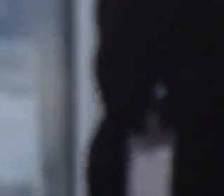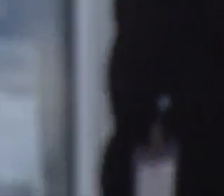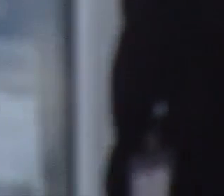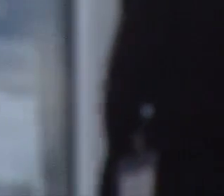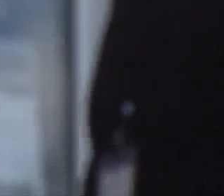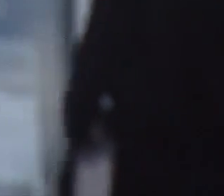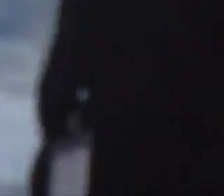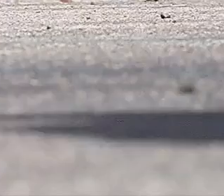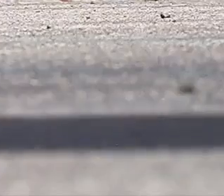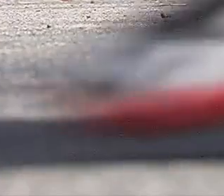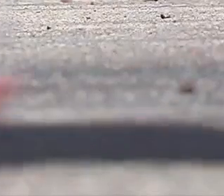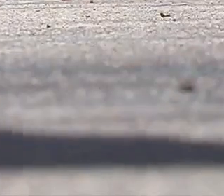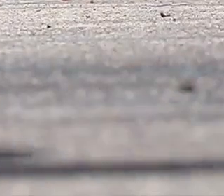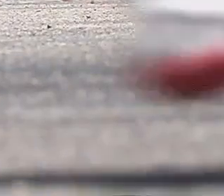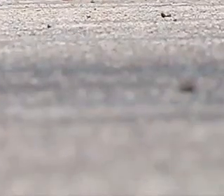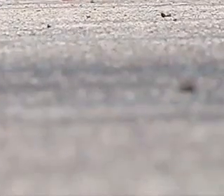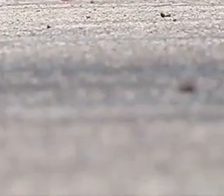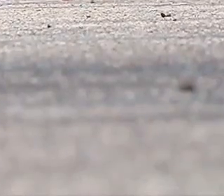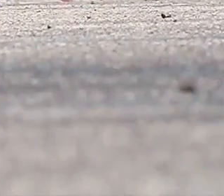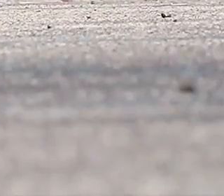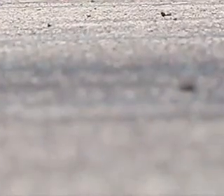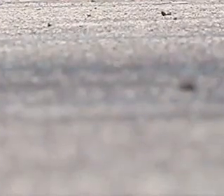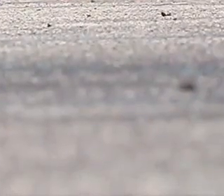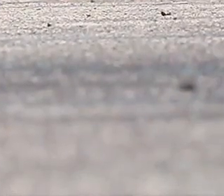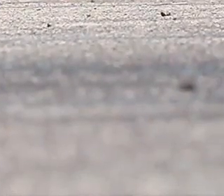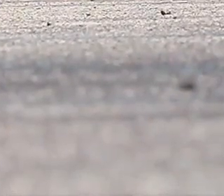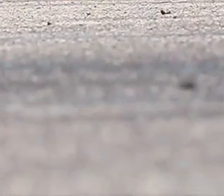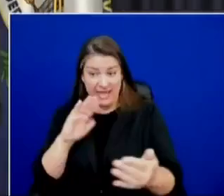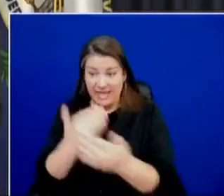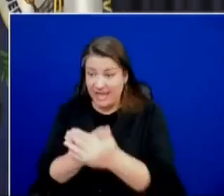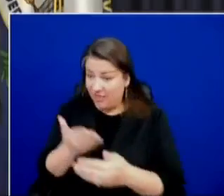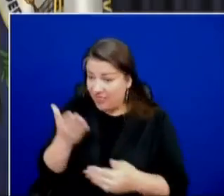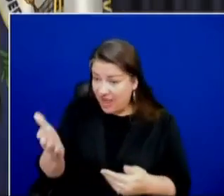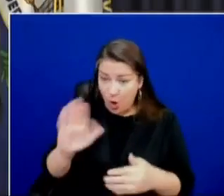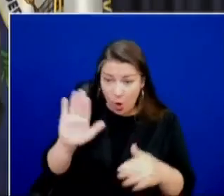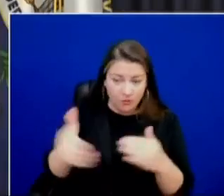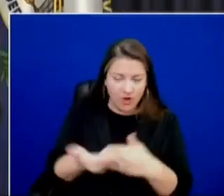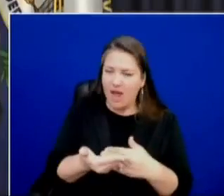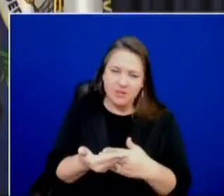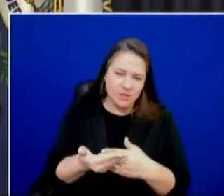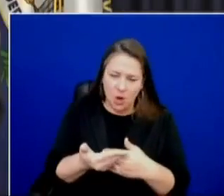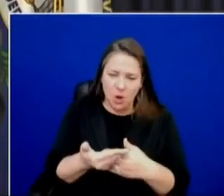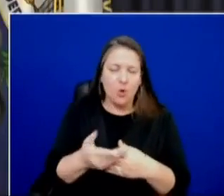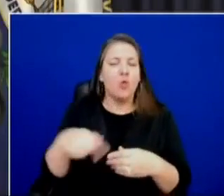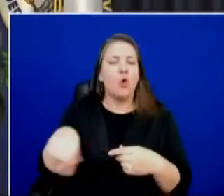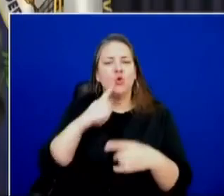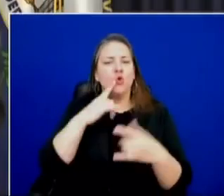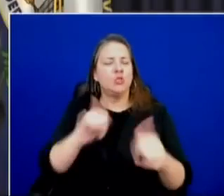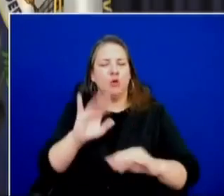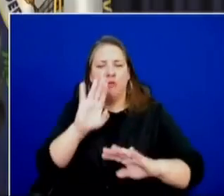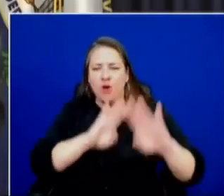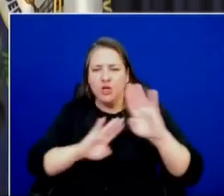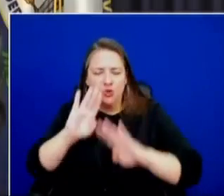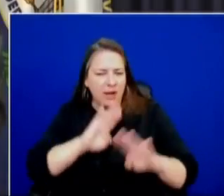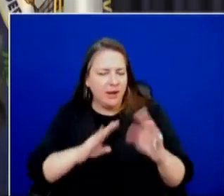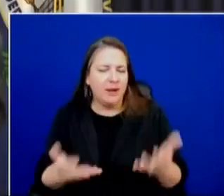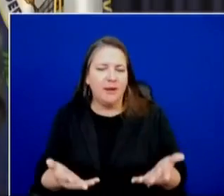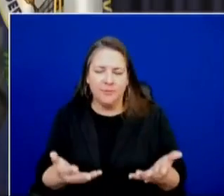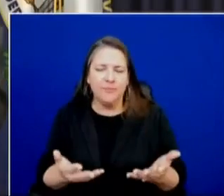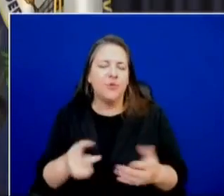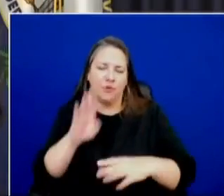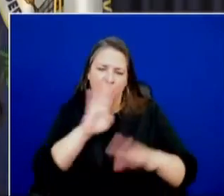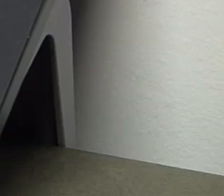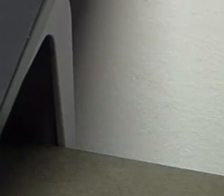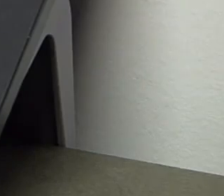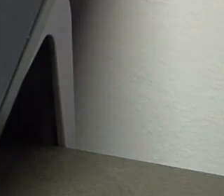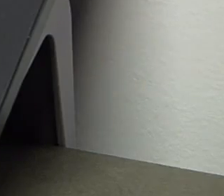gotten their new PIN numbers out of 300,000 people needing them. And to those that are still frustrated, be frustrated with me. Beshear says